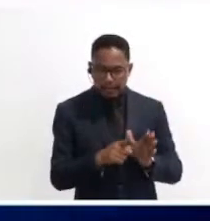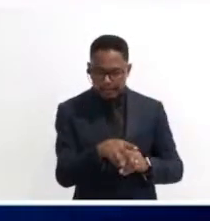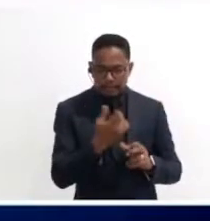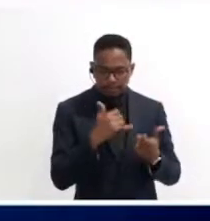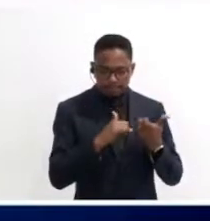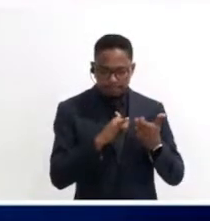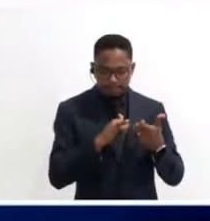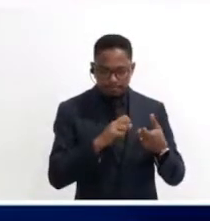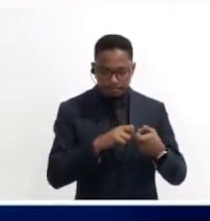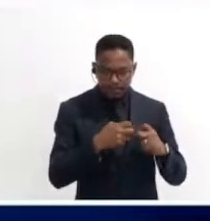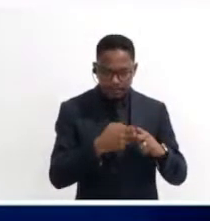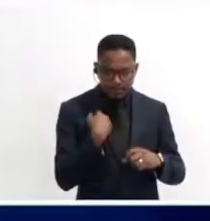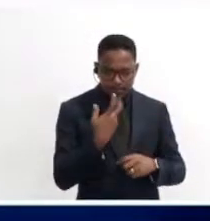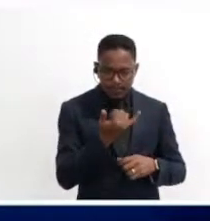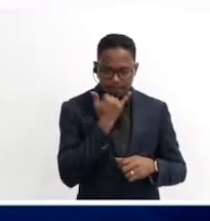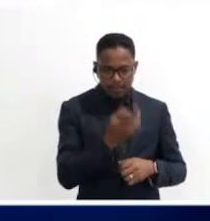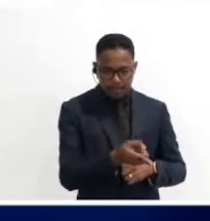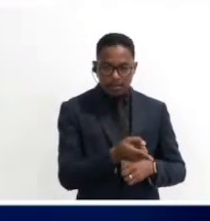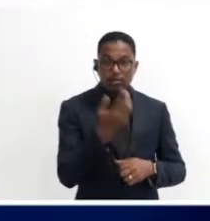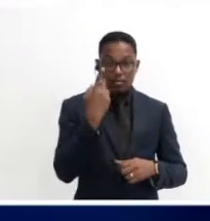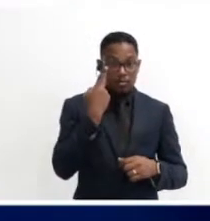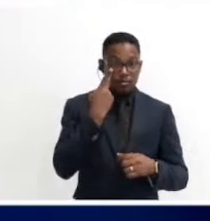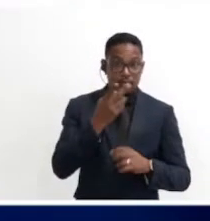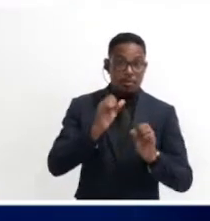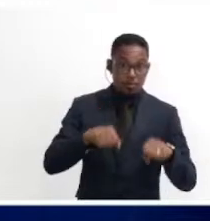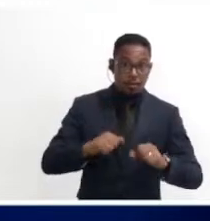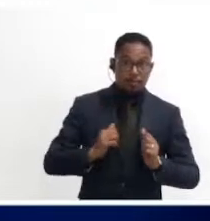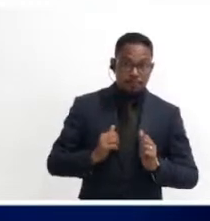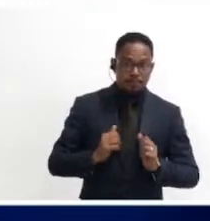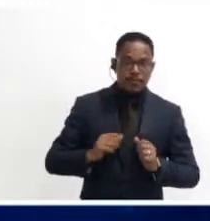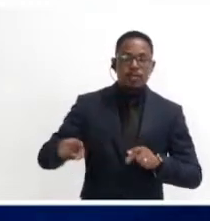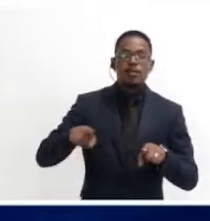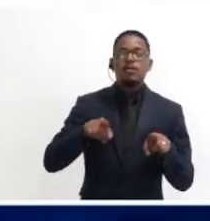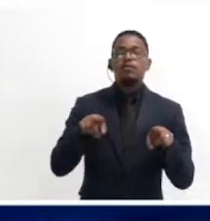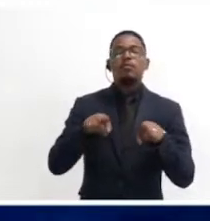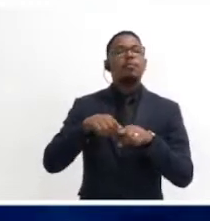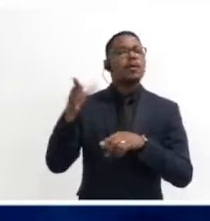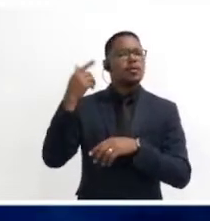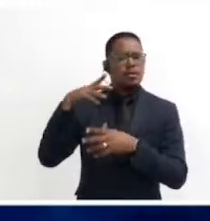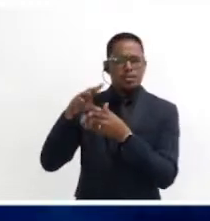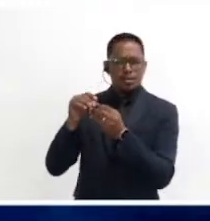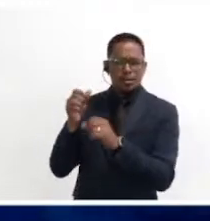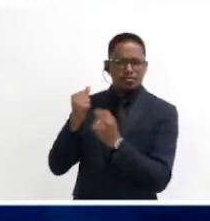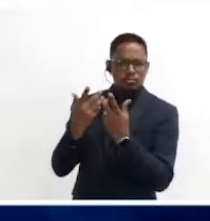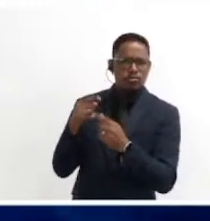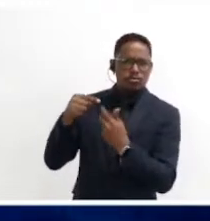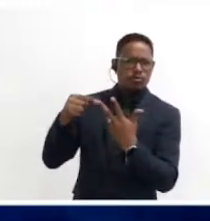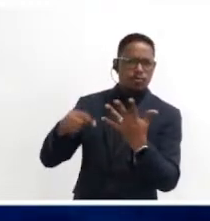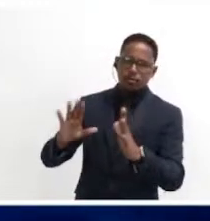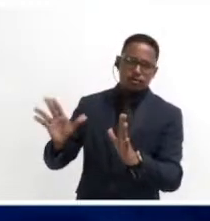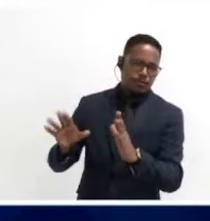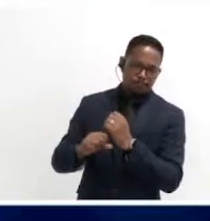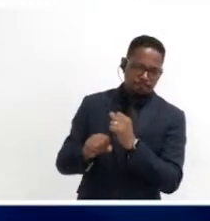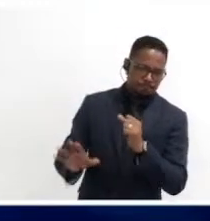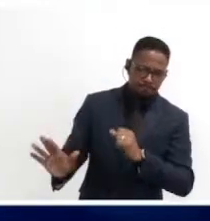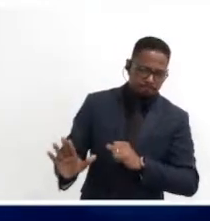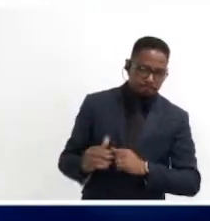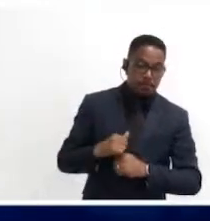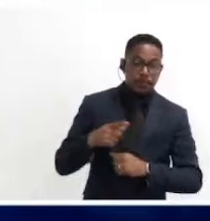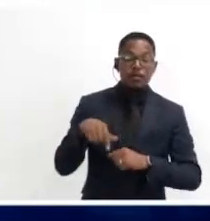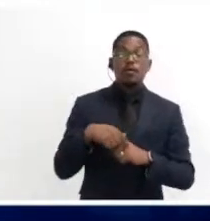interconnects in packaging, and it is true. It was actually also one of the original interconnects that was